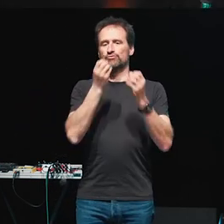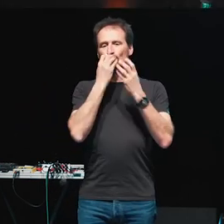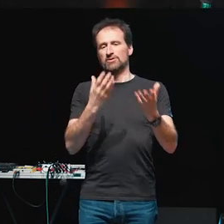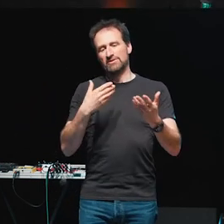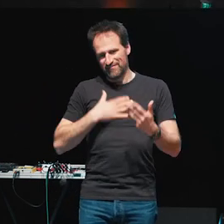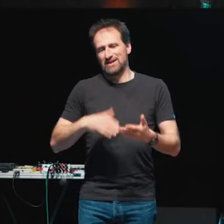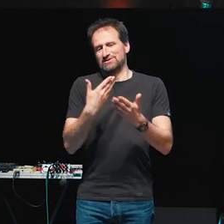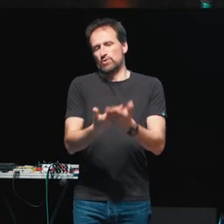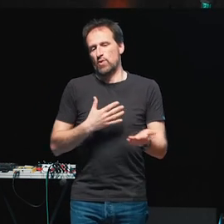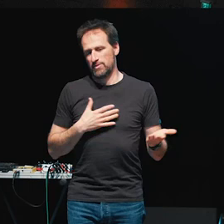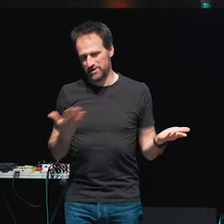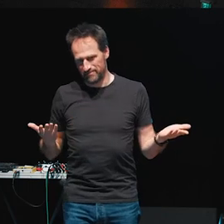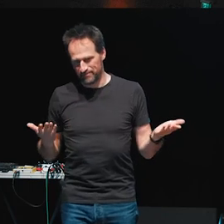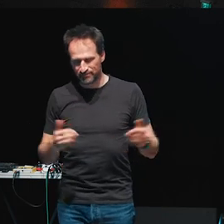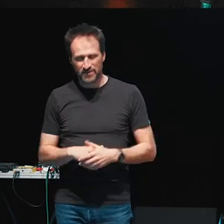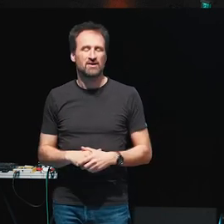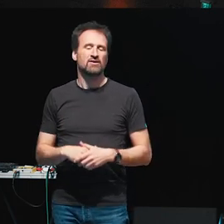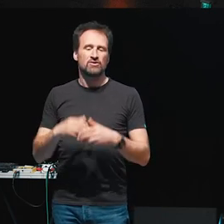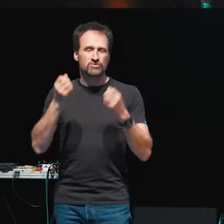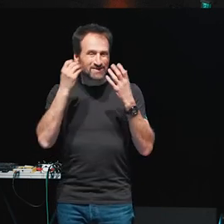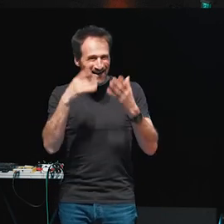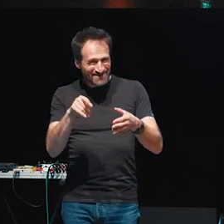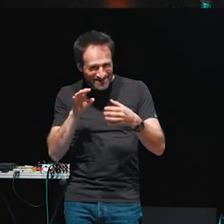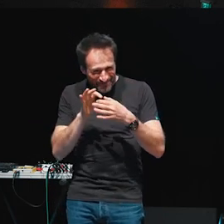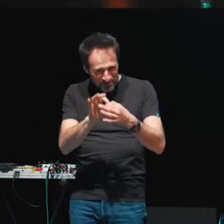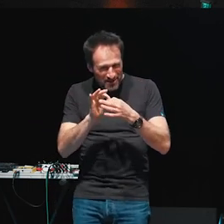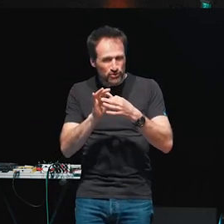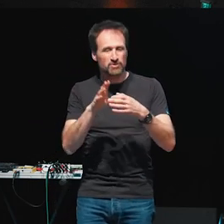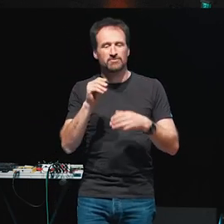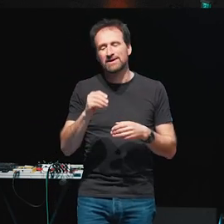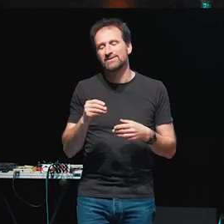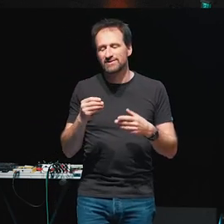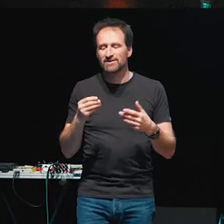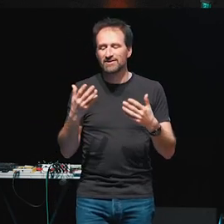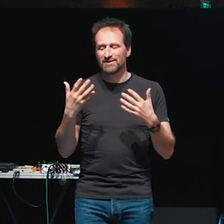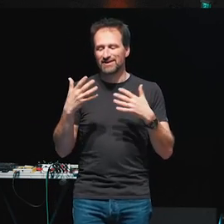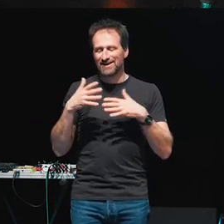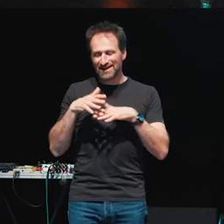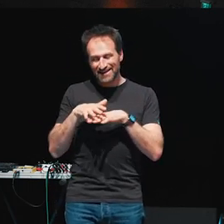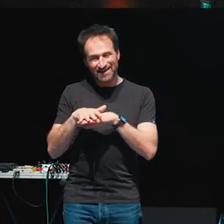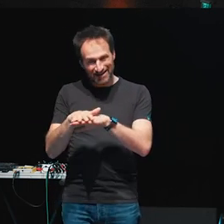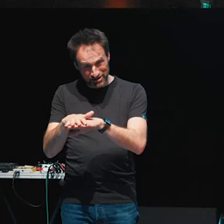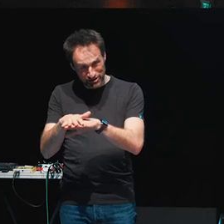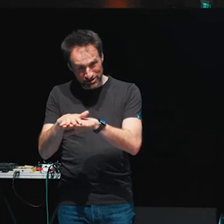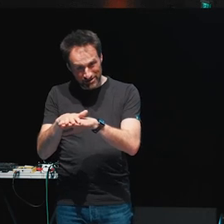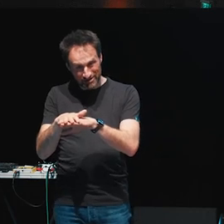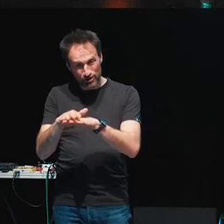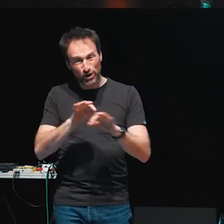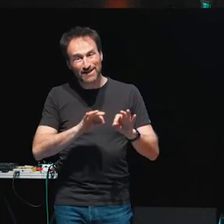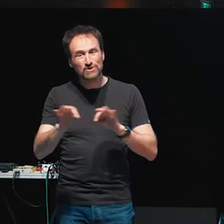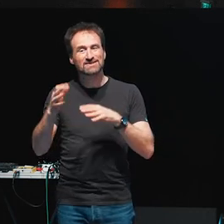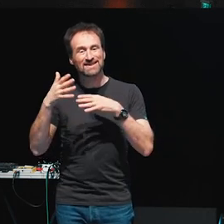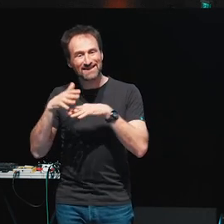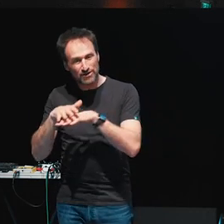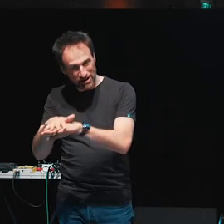Now, this is closely coupled with why I've put integration right next to it, is because when the cloud came,